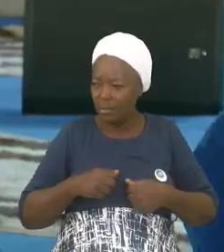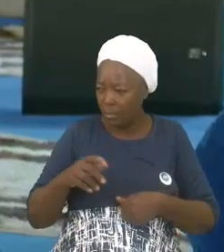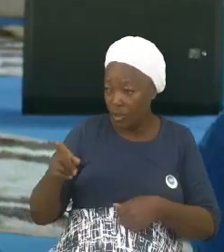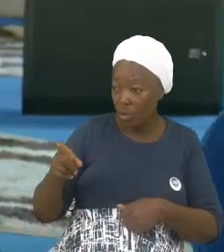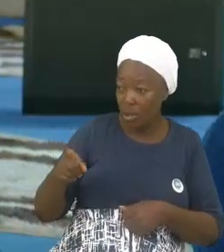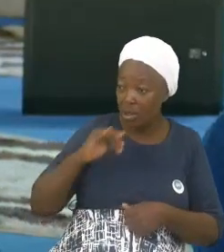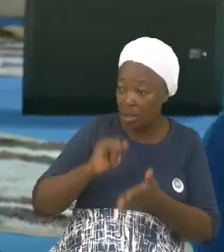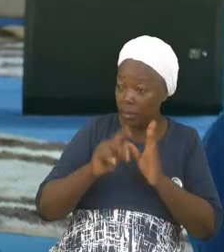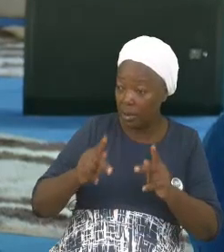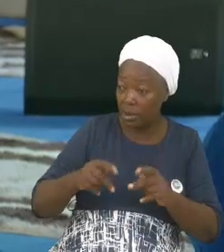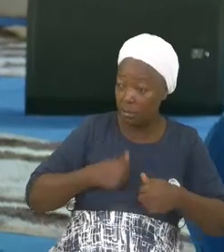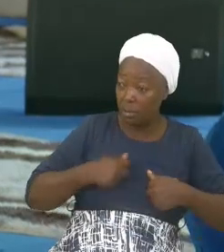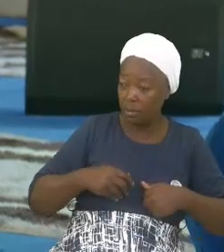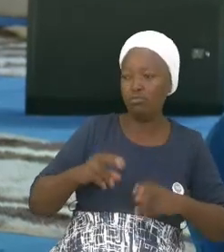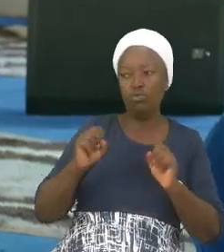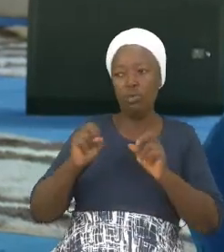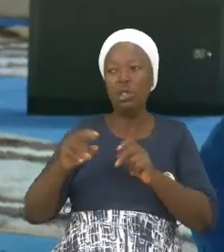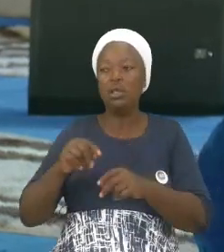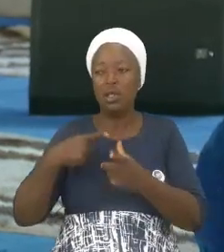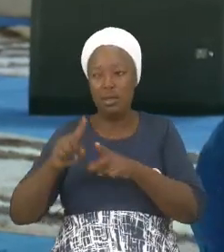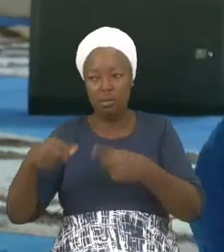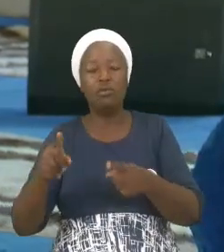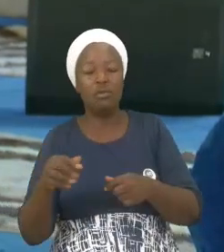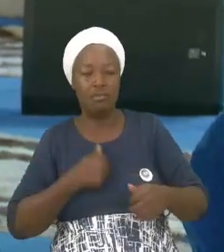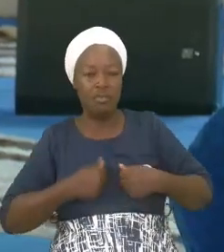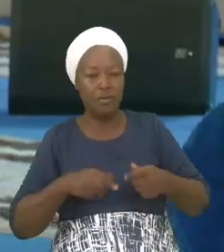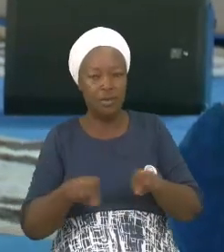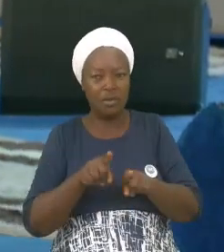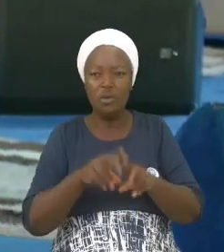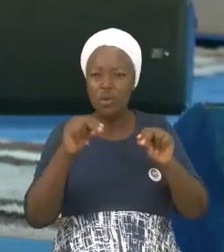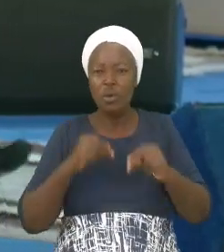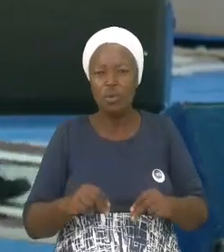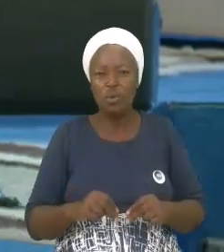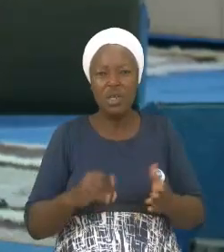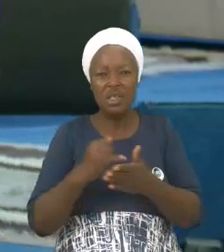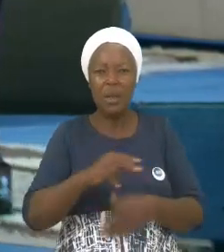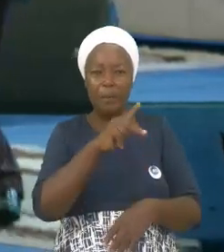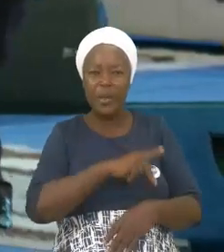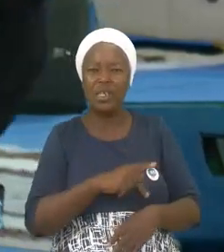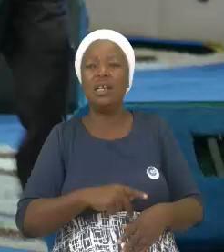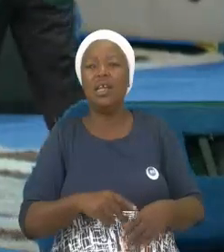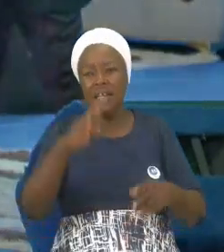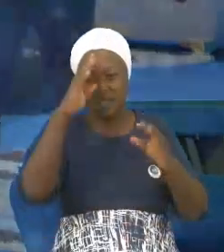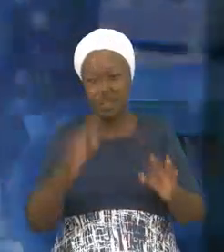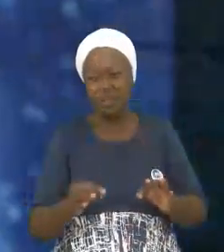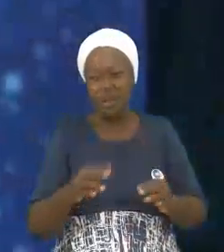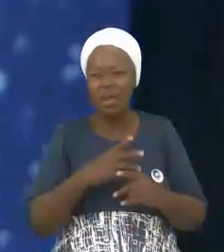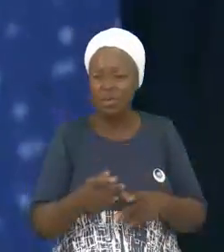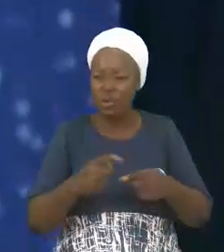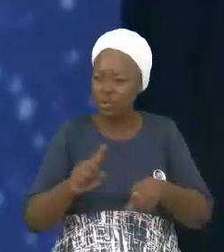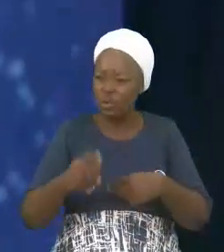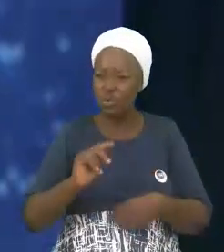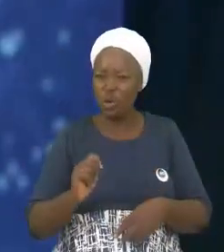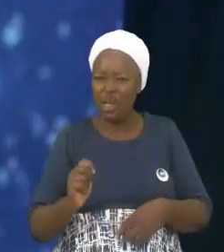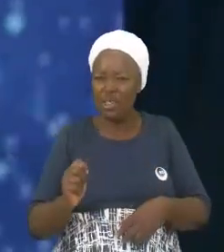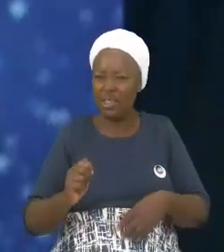the bathroom, I'll wash. We don't do it like that. It's a personal decision. You're feeling pressed, and you need to